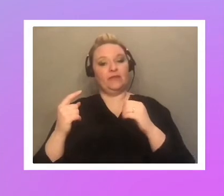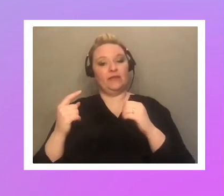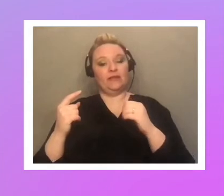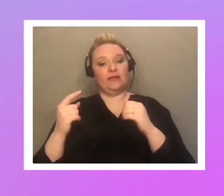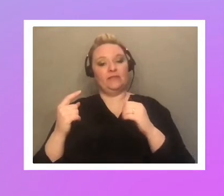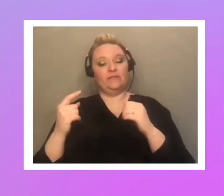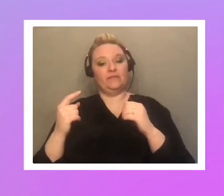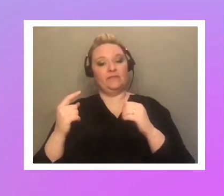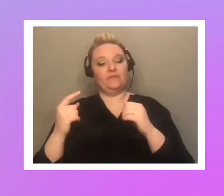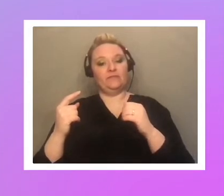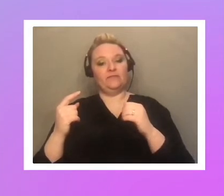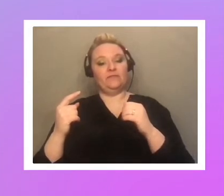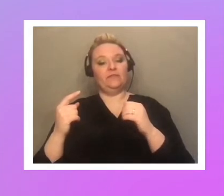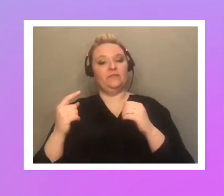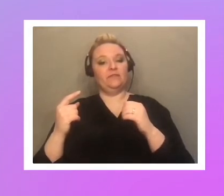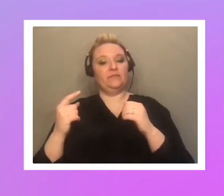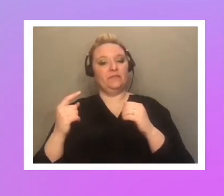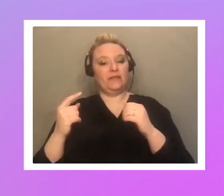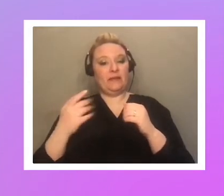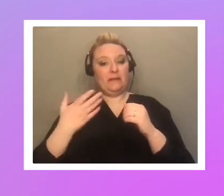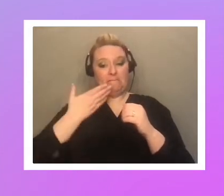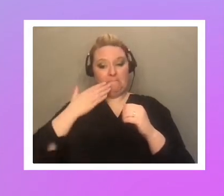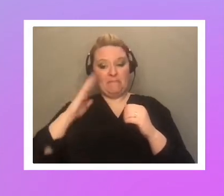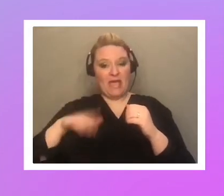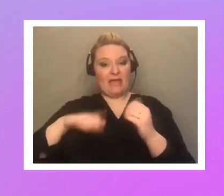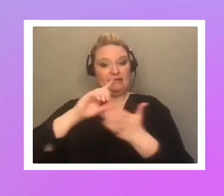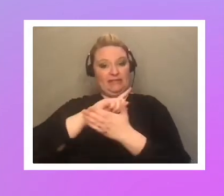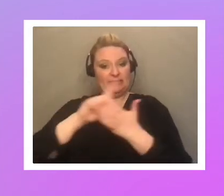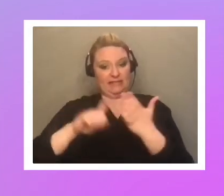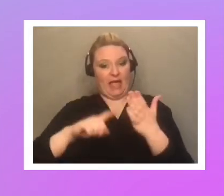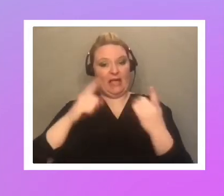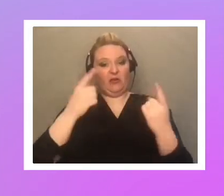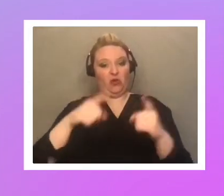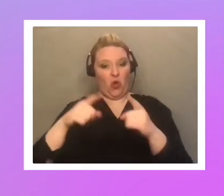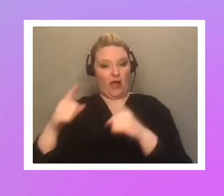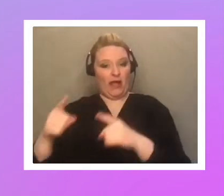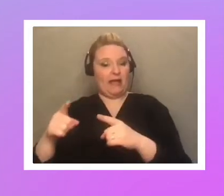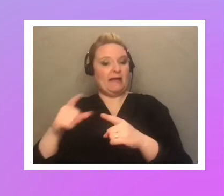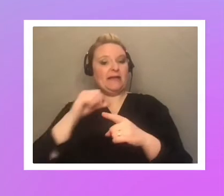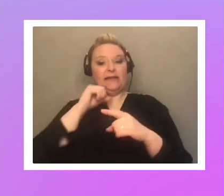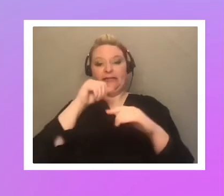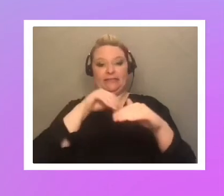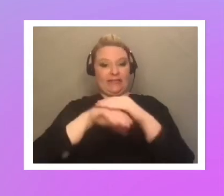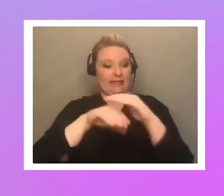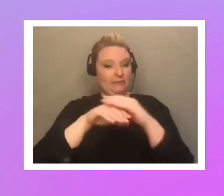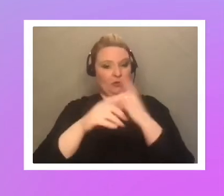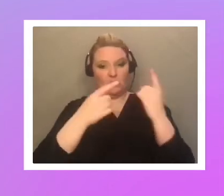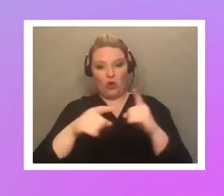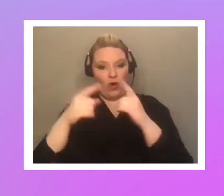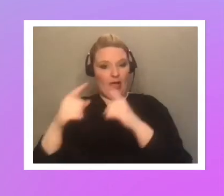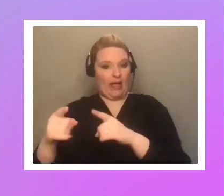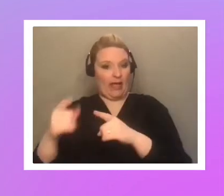compounded so much bad design and inaccessibility by